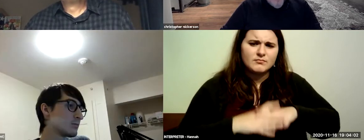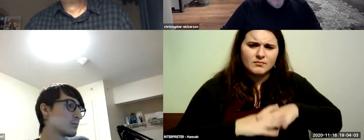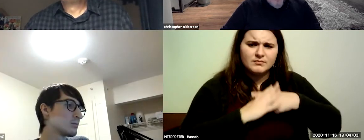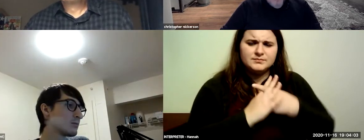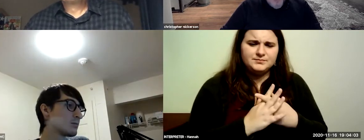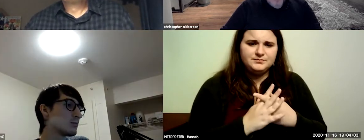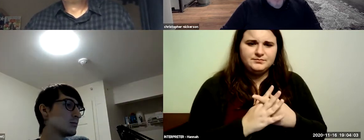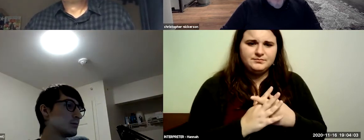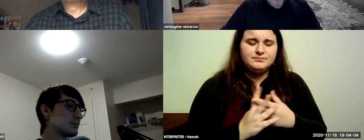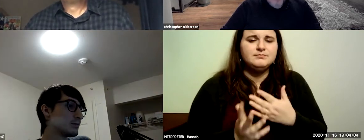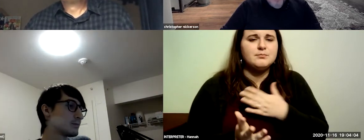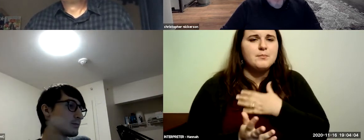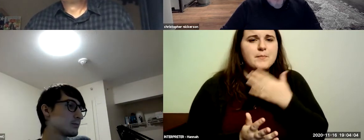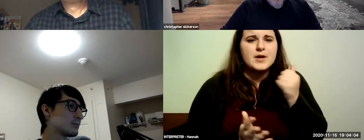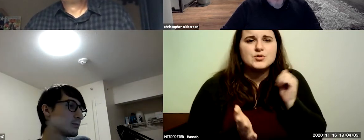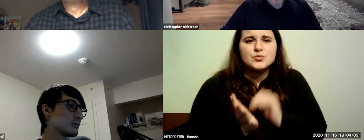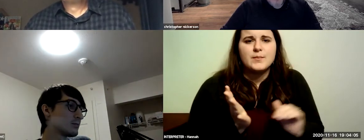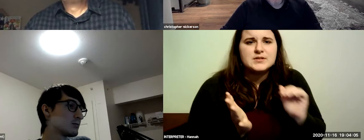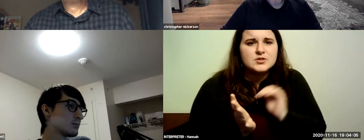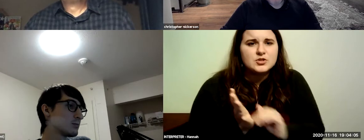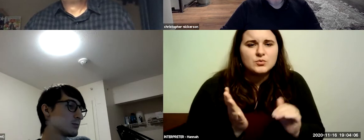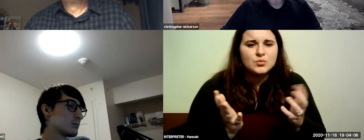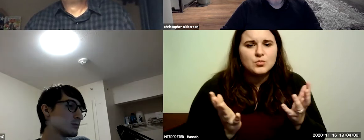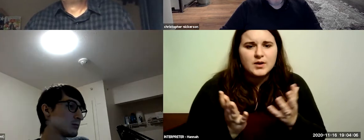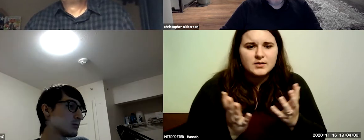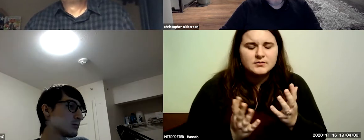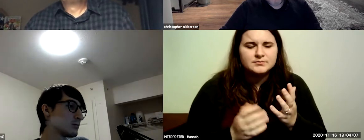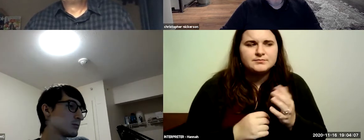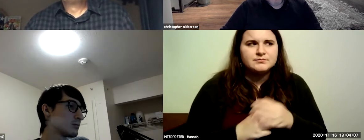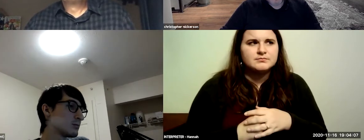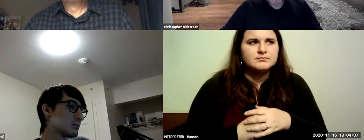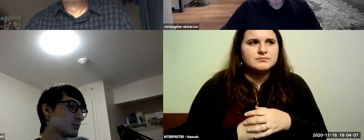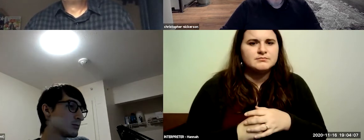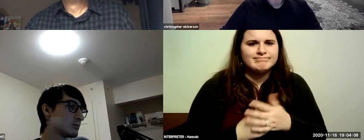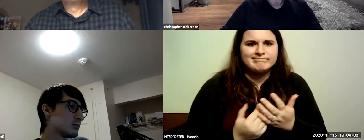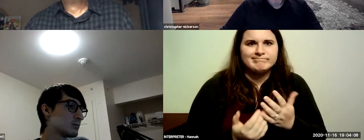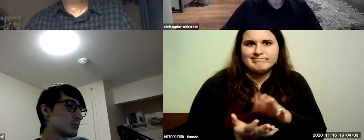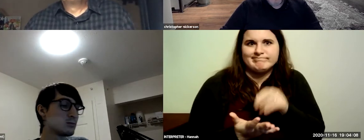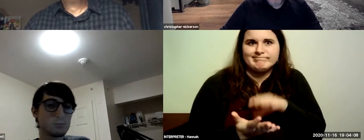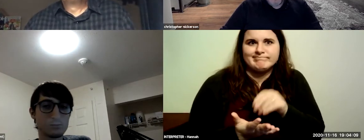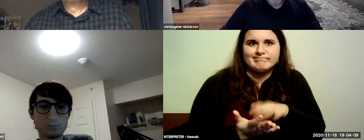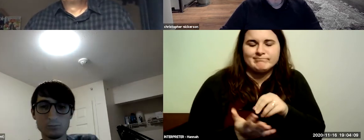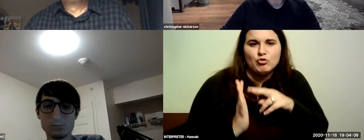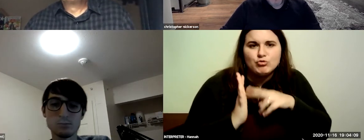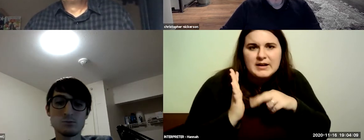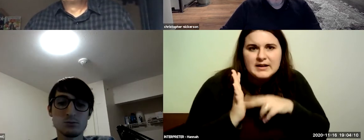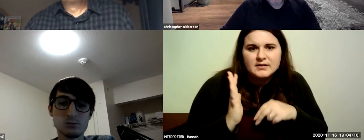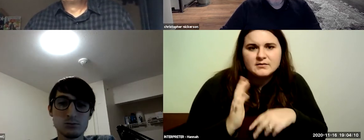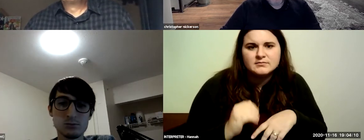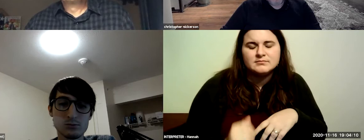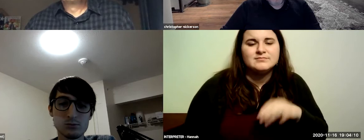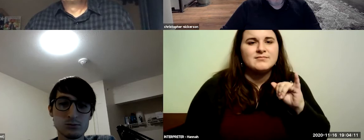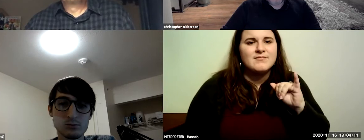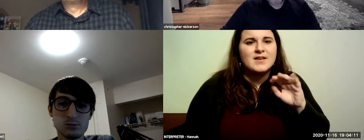the repetition for me ended up being the kind of consumption of information. You know, like InfoSec Twitter is